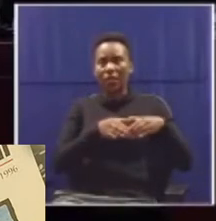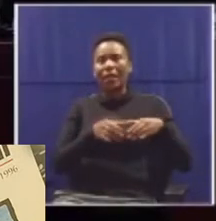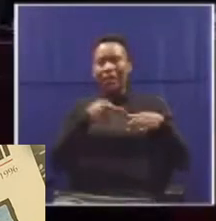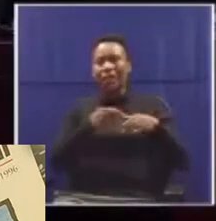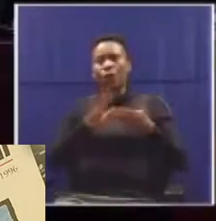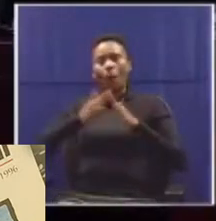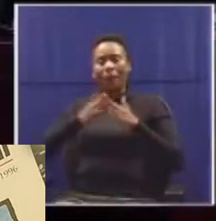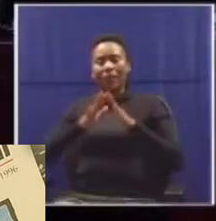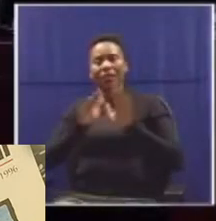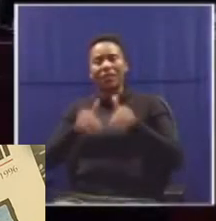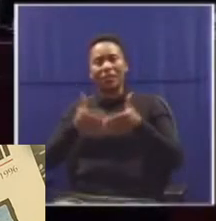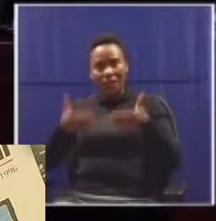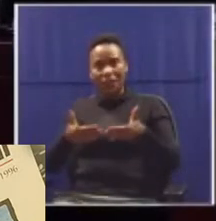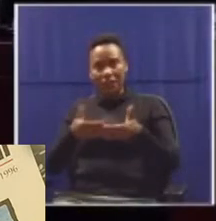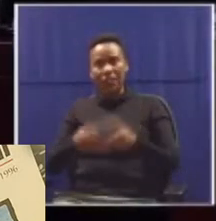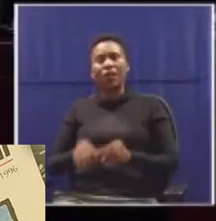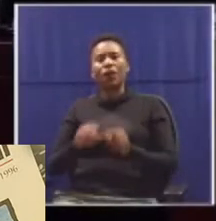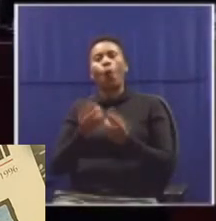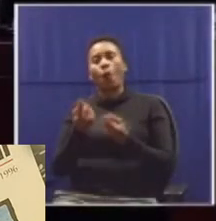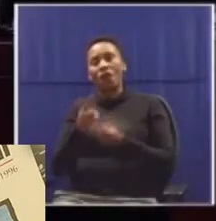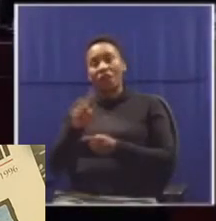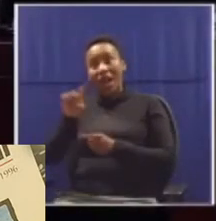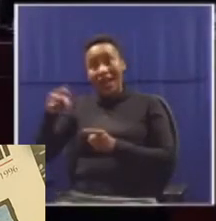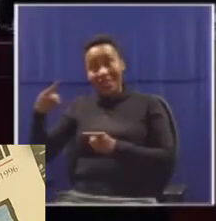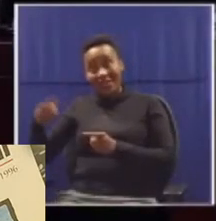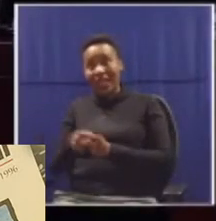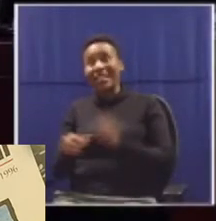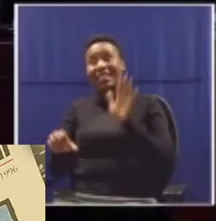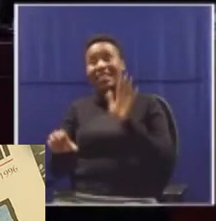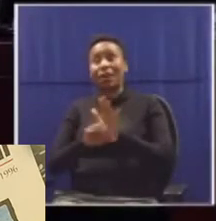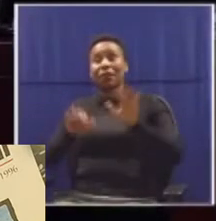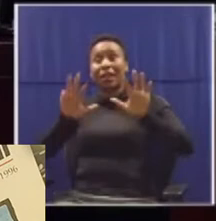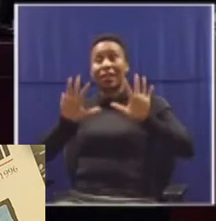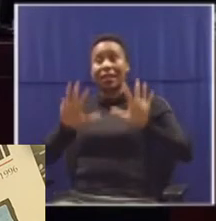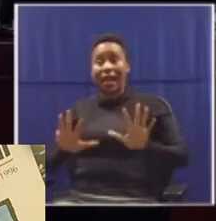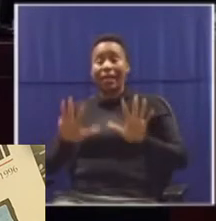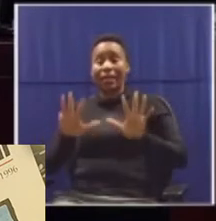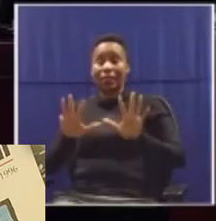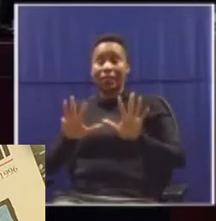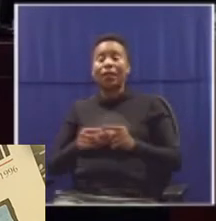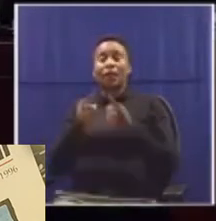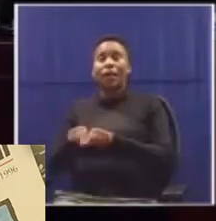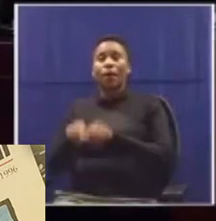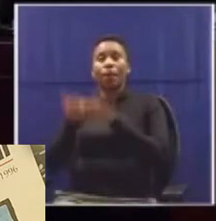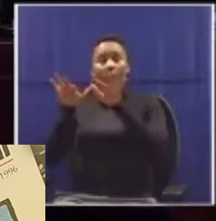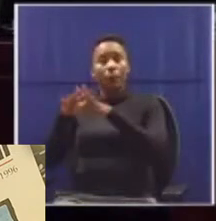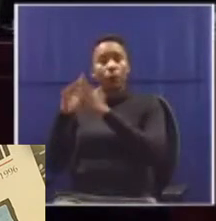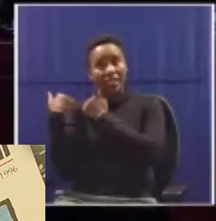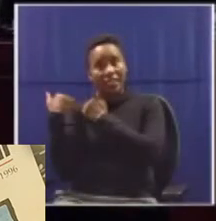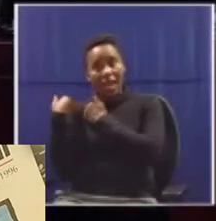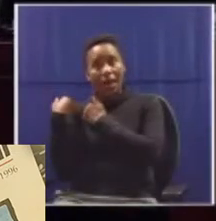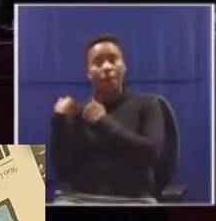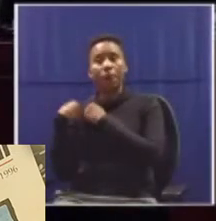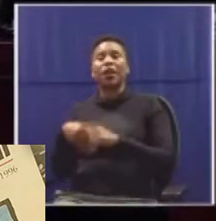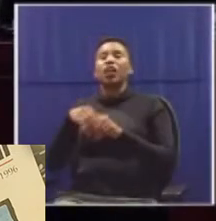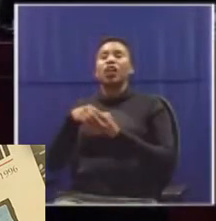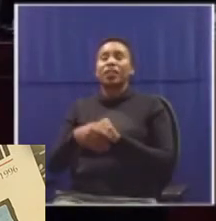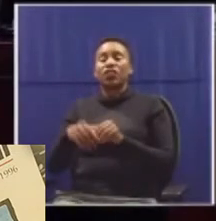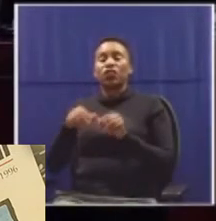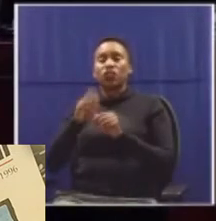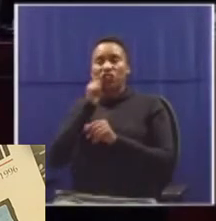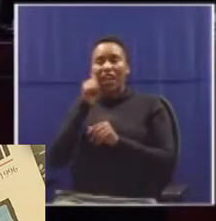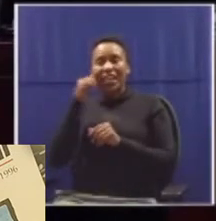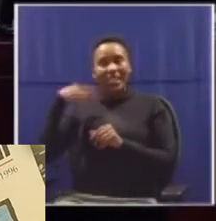while we're at other chapter nine institutions like the public protector the commission for gender equality and chapter 10